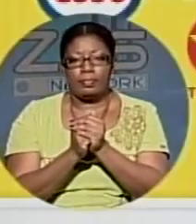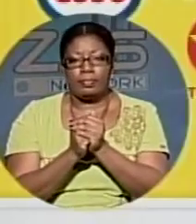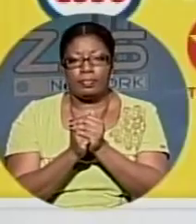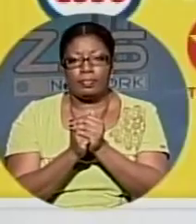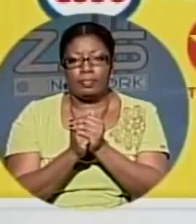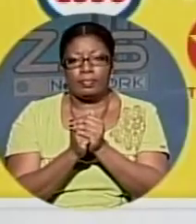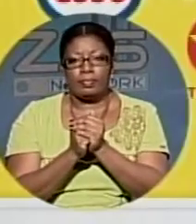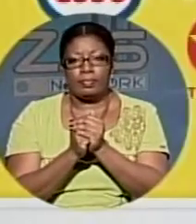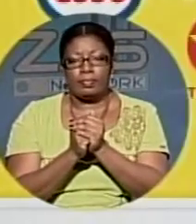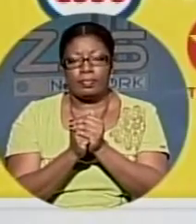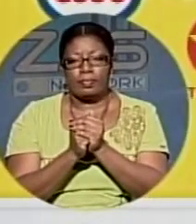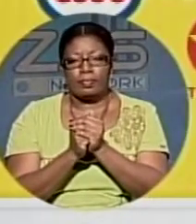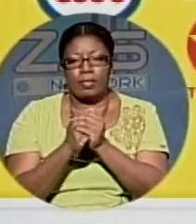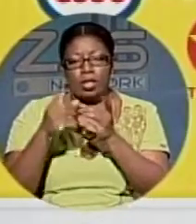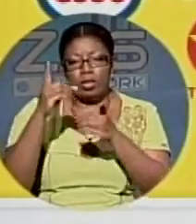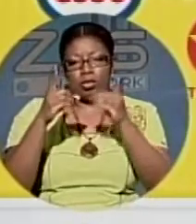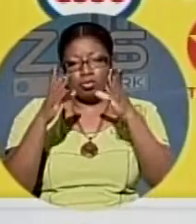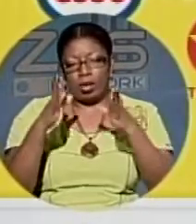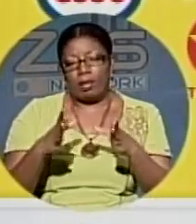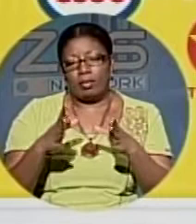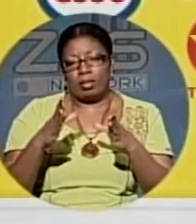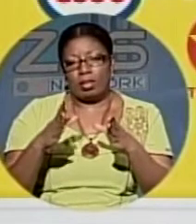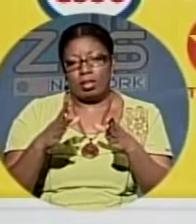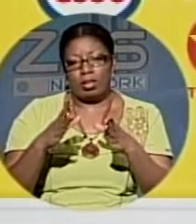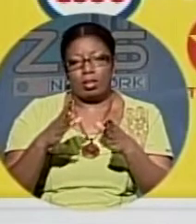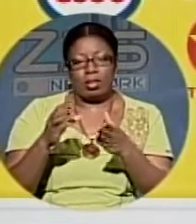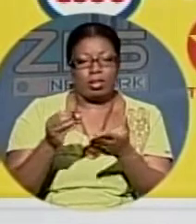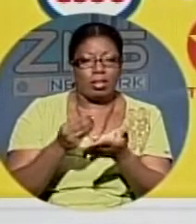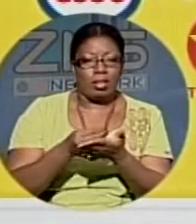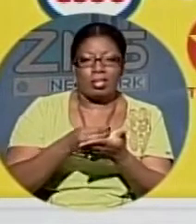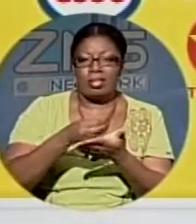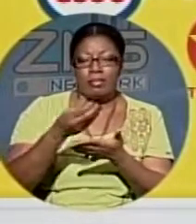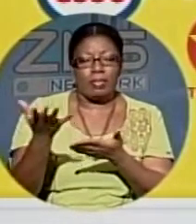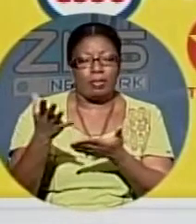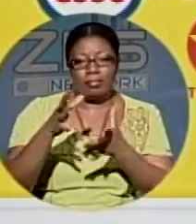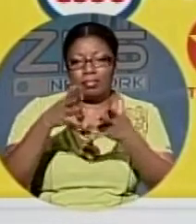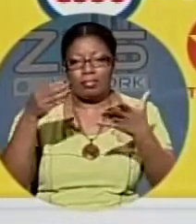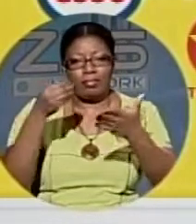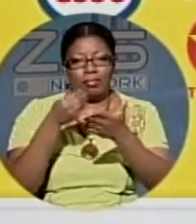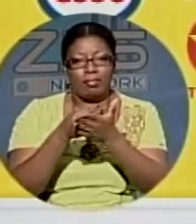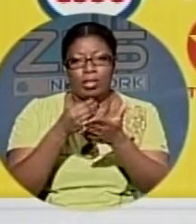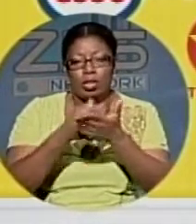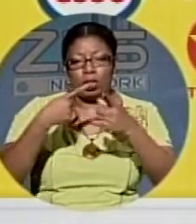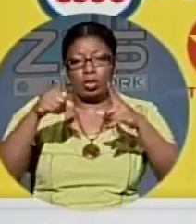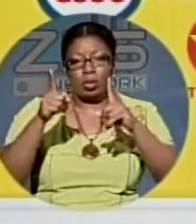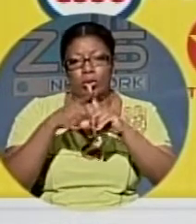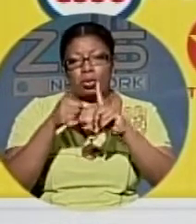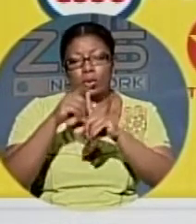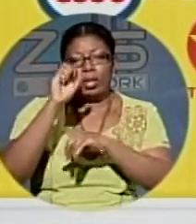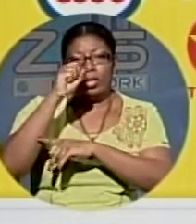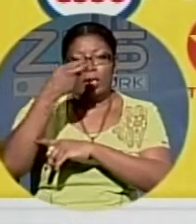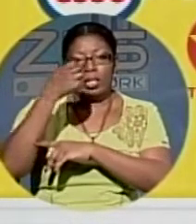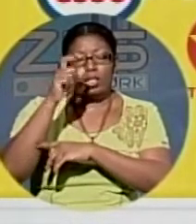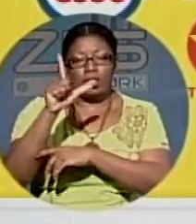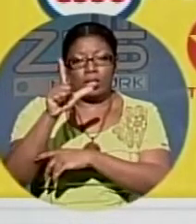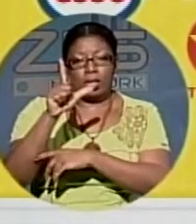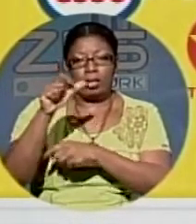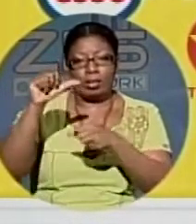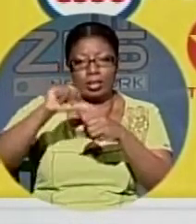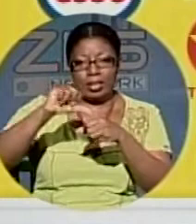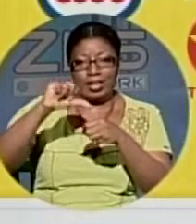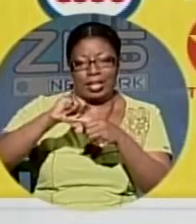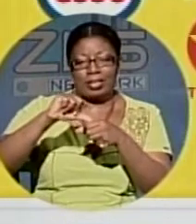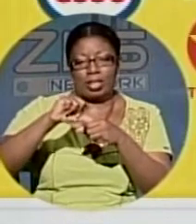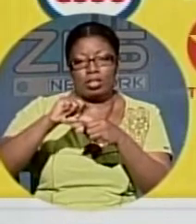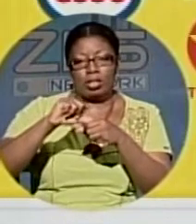News. Well, motorists continue to shell out a lot of money at the pumps. For those of you who frequent Shell service stations, there is some relief. In the